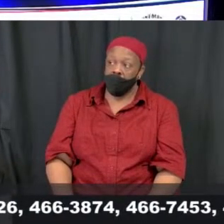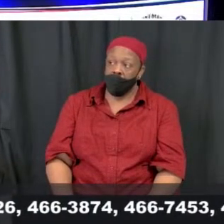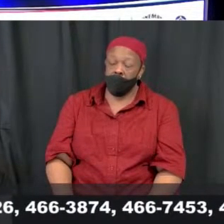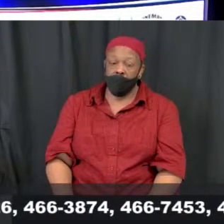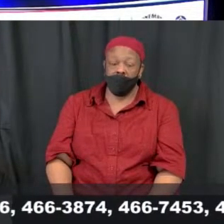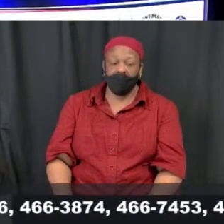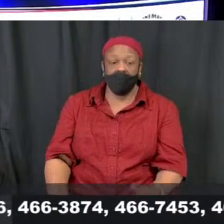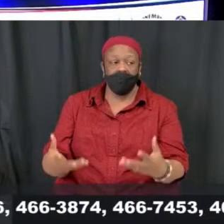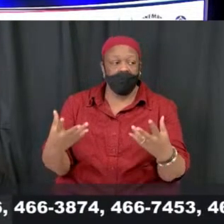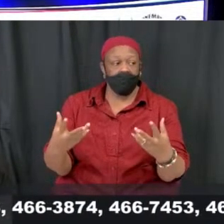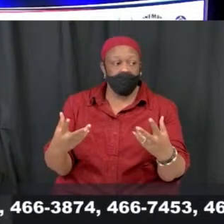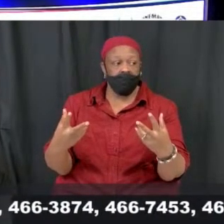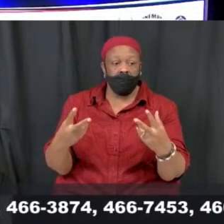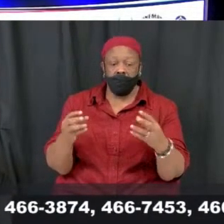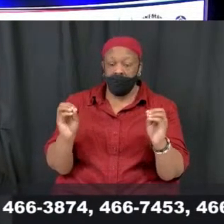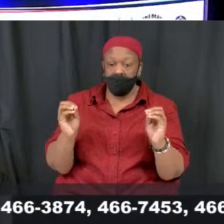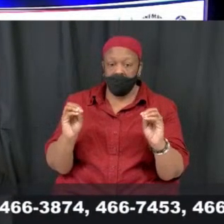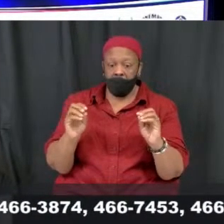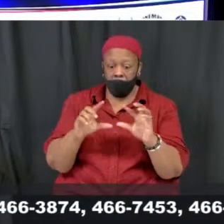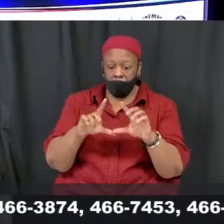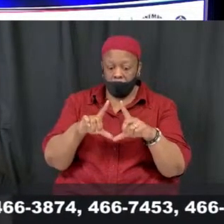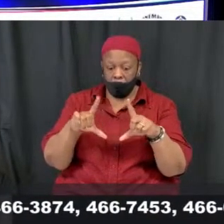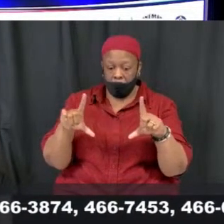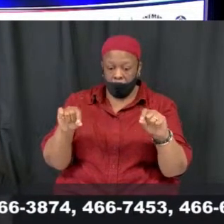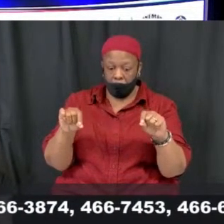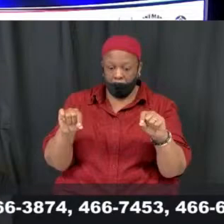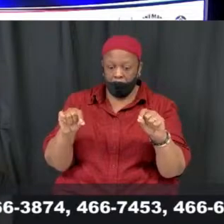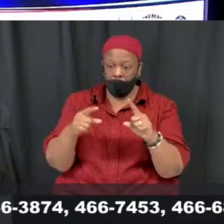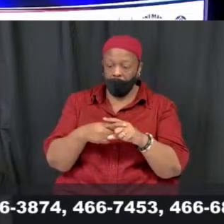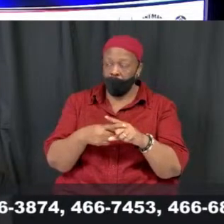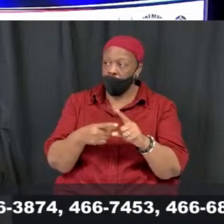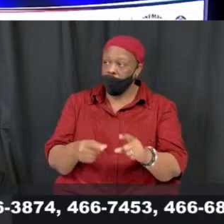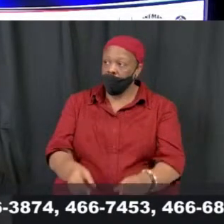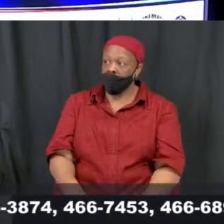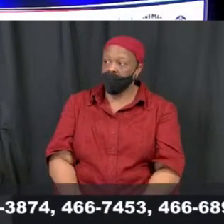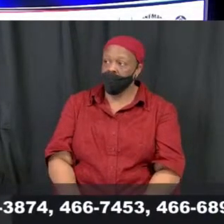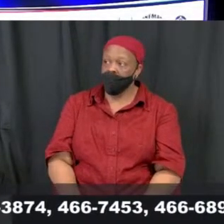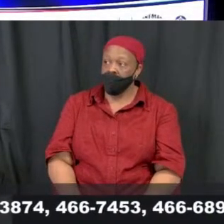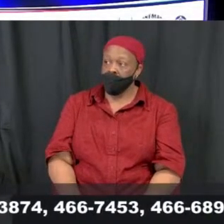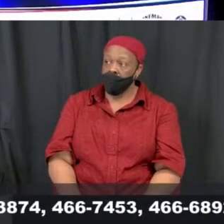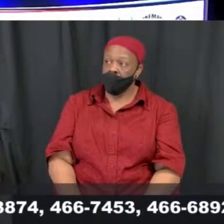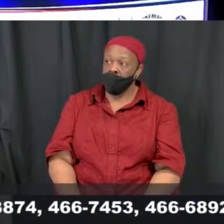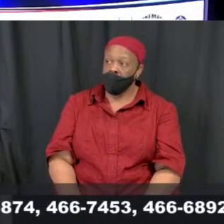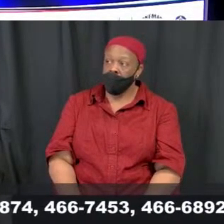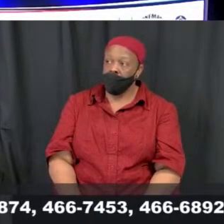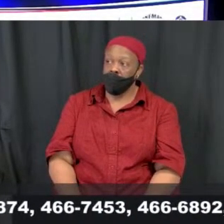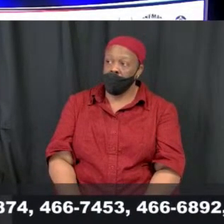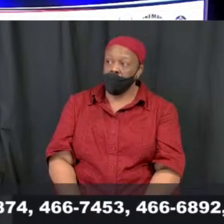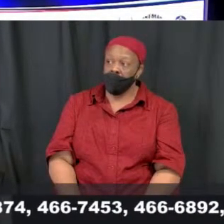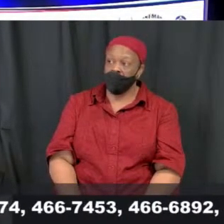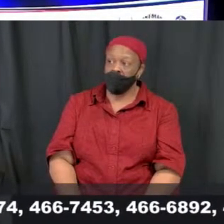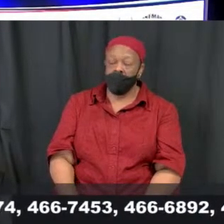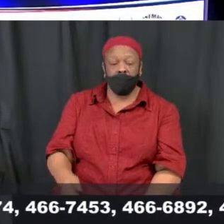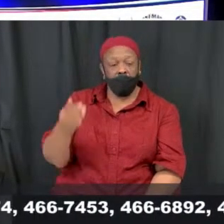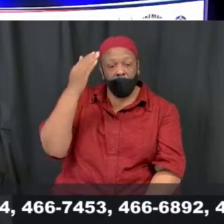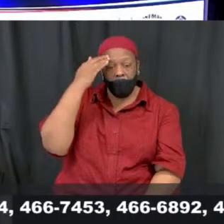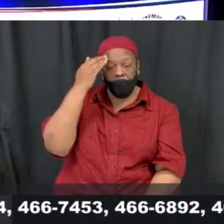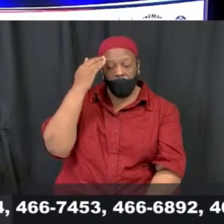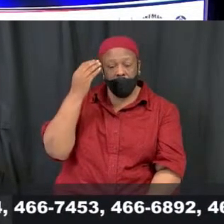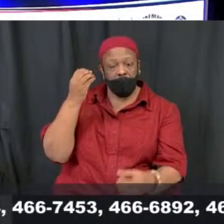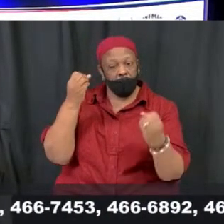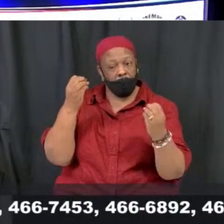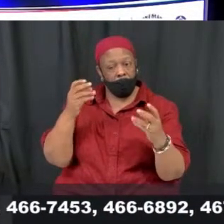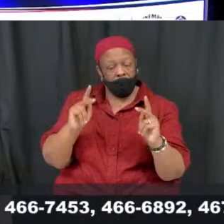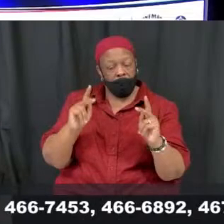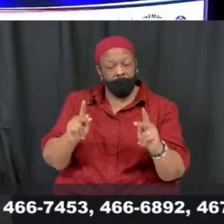What is the reason for this? We are being told when they are ready. I know many people who did theirs